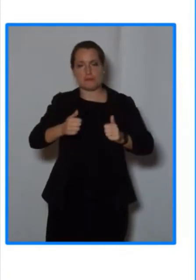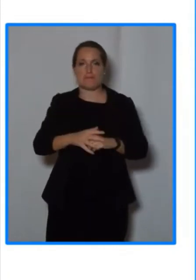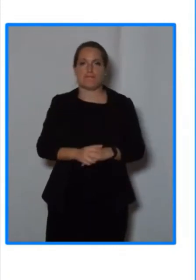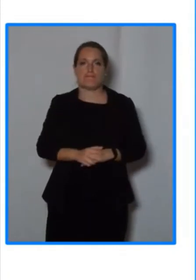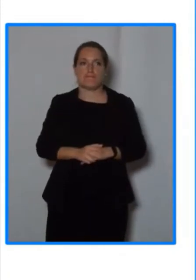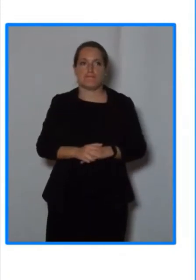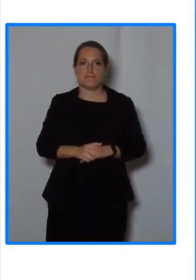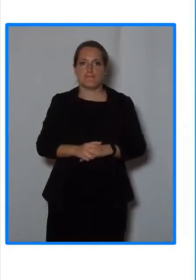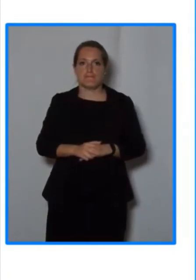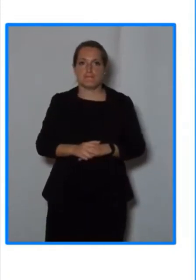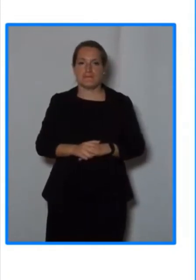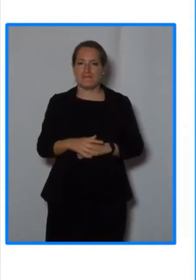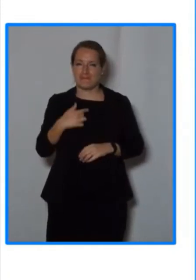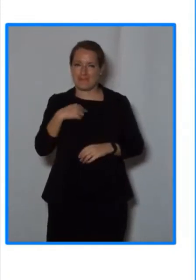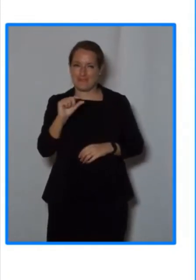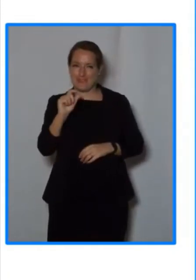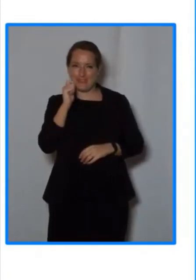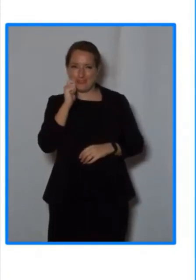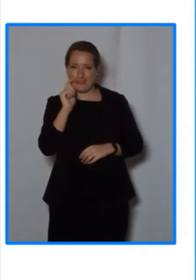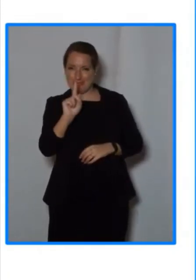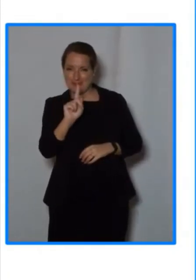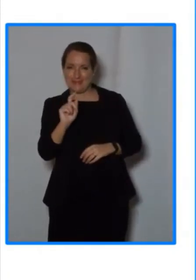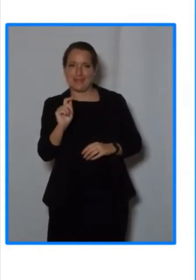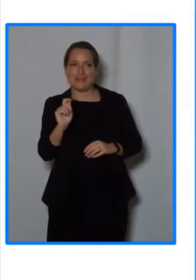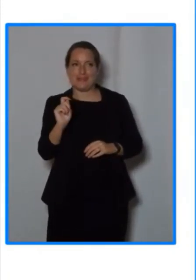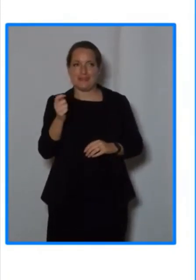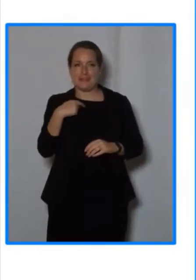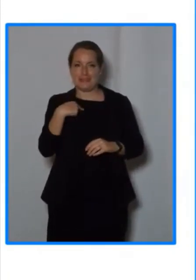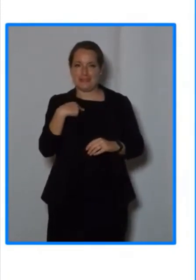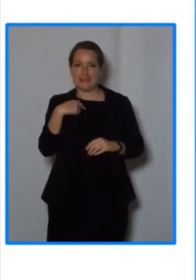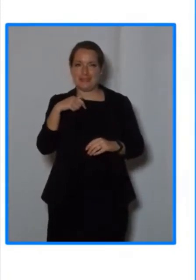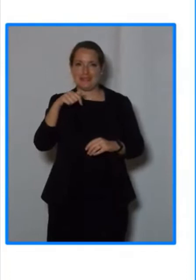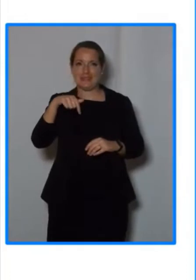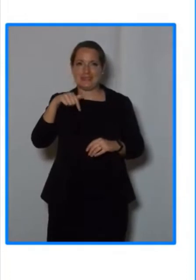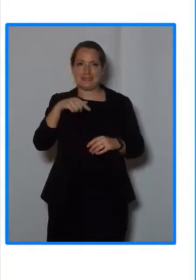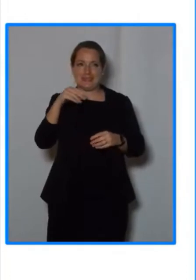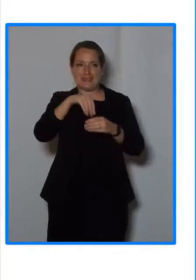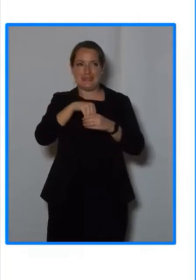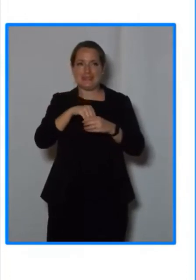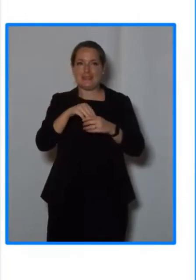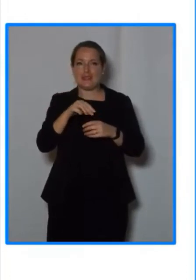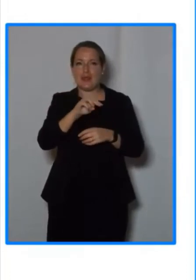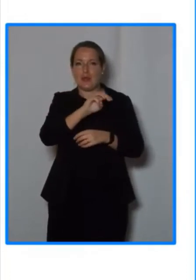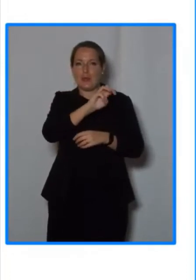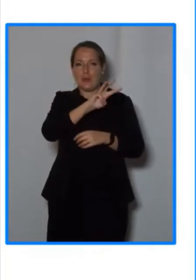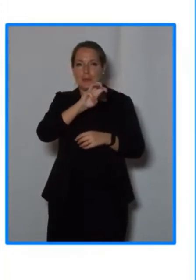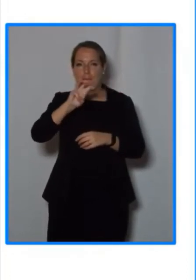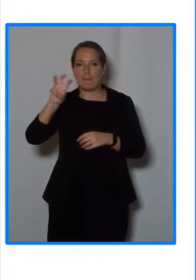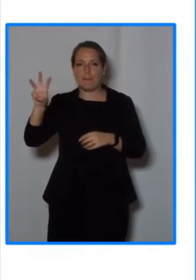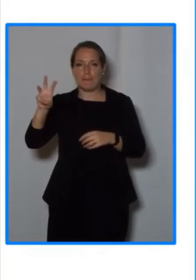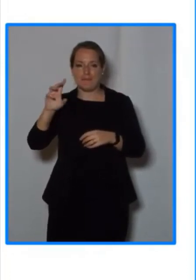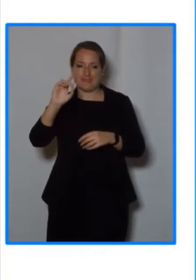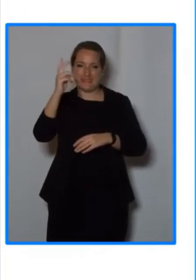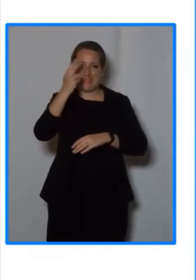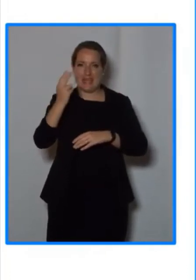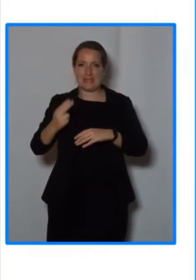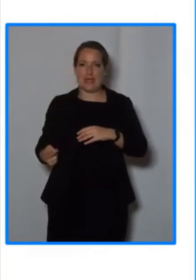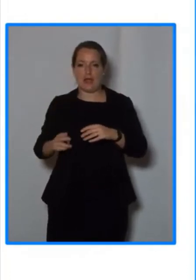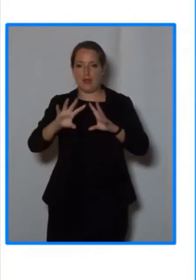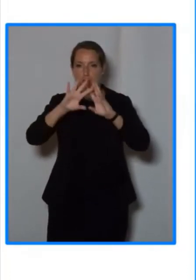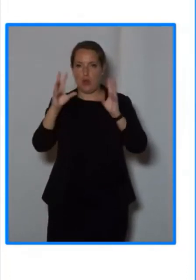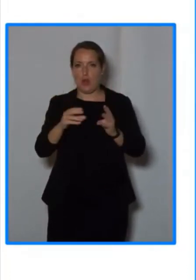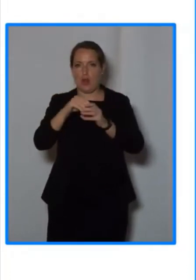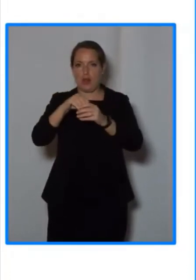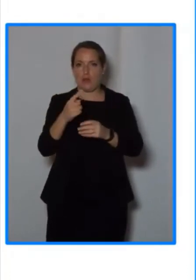I've been a little cheeky here and grouped both visual and UX designers into one group. It's different roles, but the responsibilities are somewhat